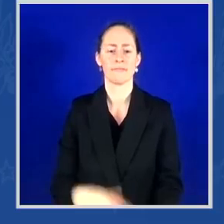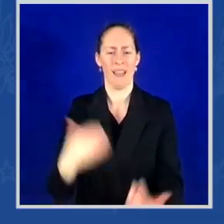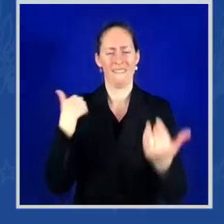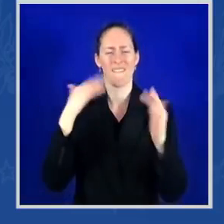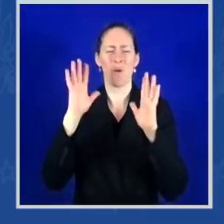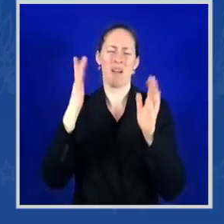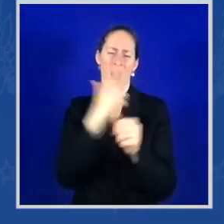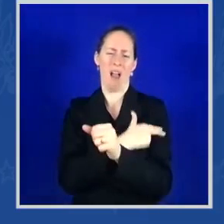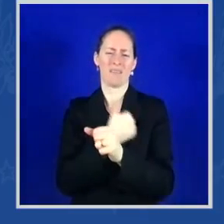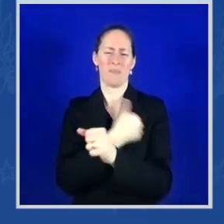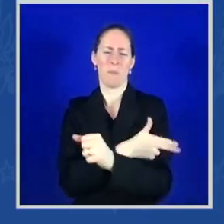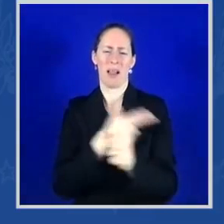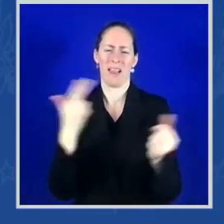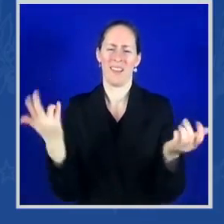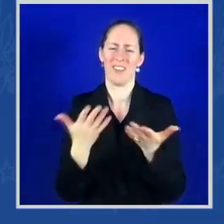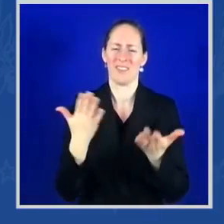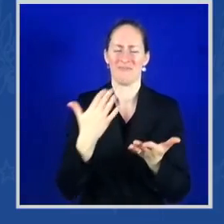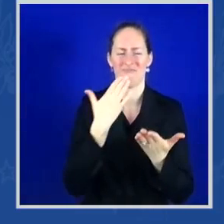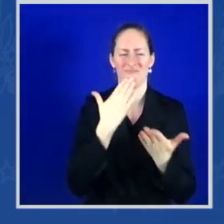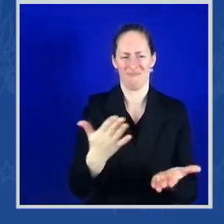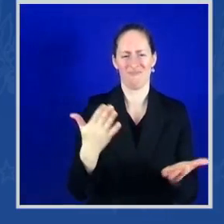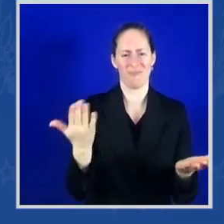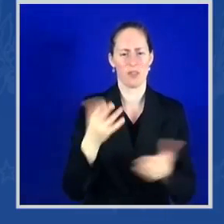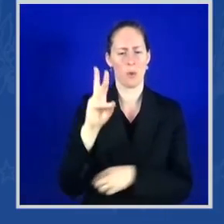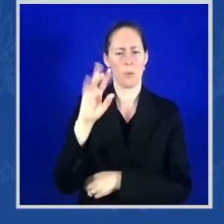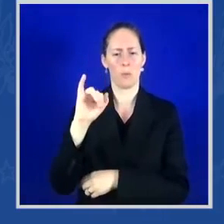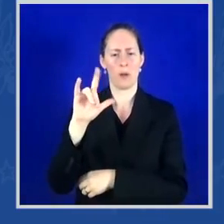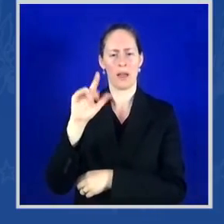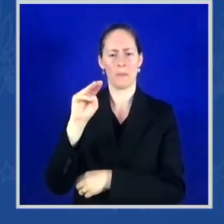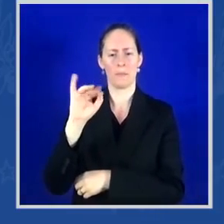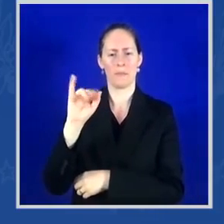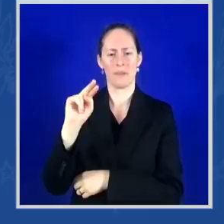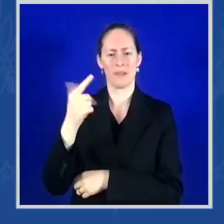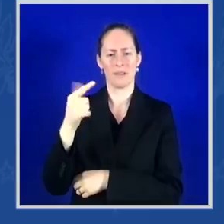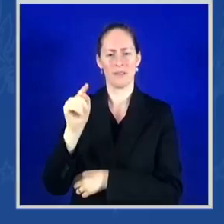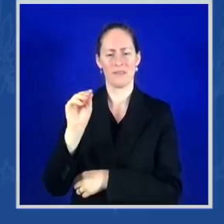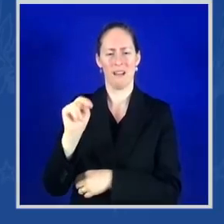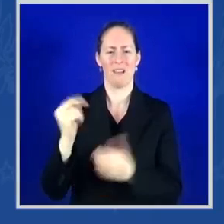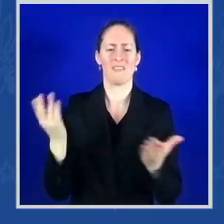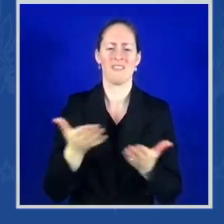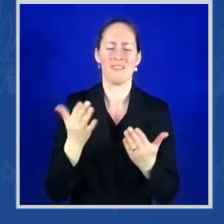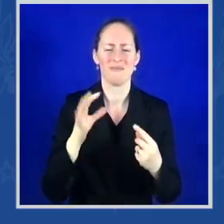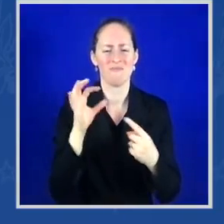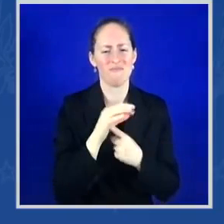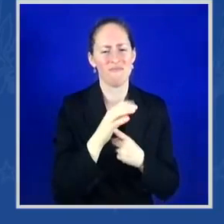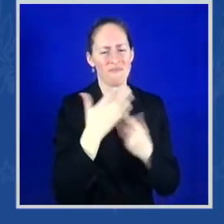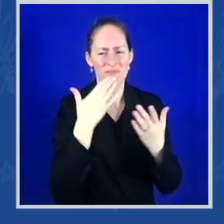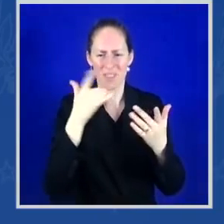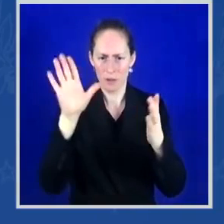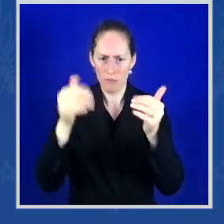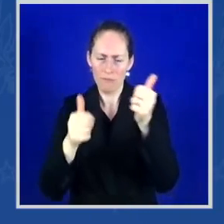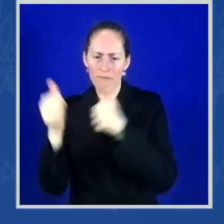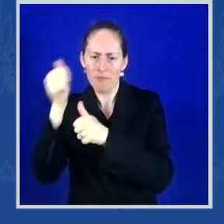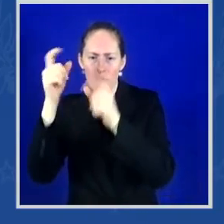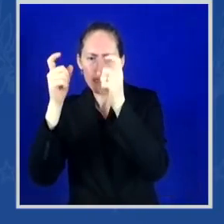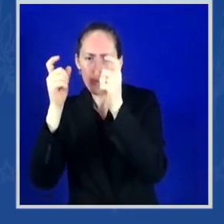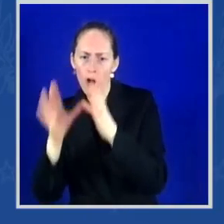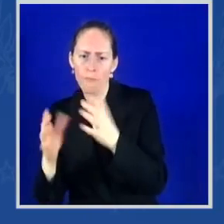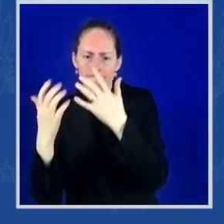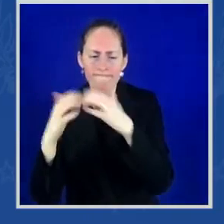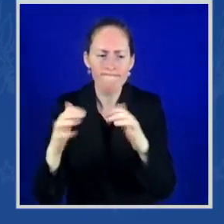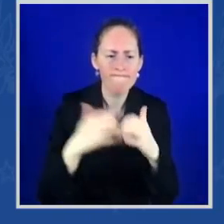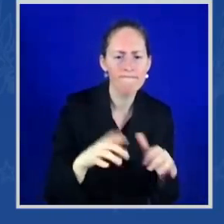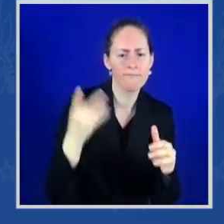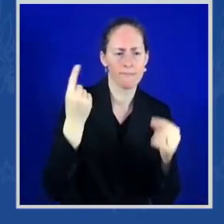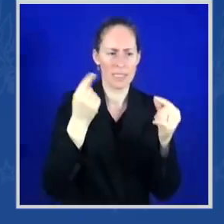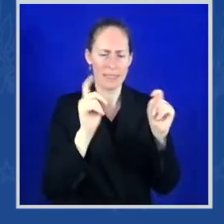one of our biggest partners during this pandemic. Director Vince Kane and his team came up big as well. They have